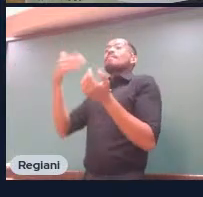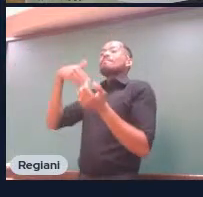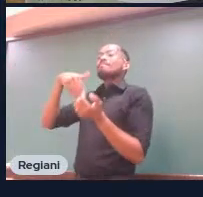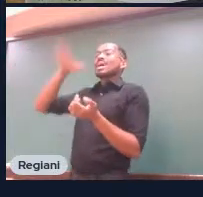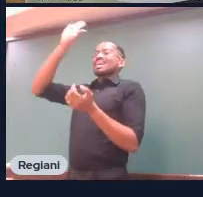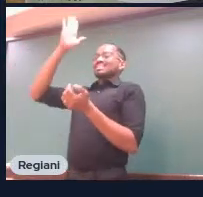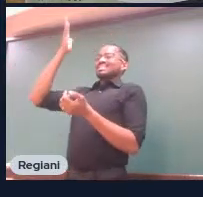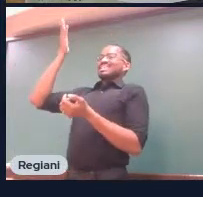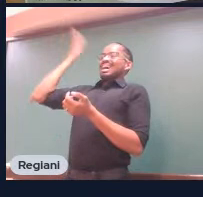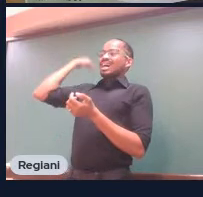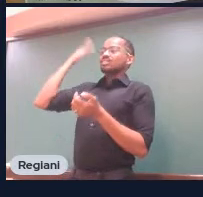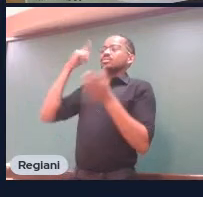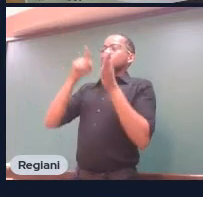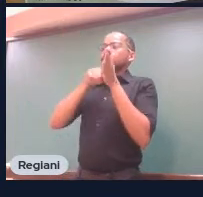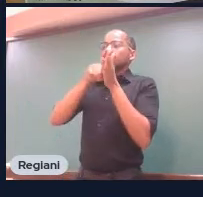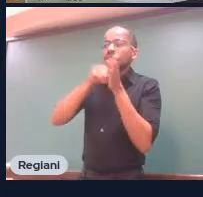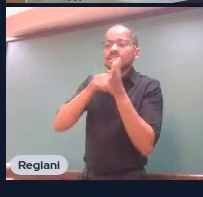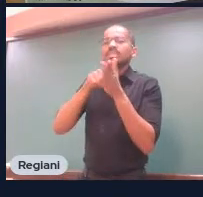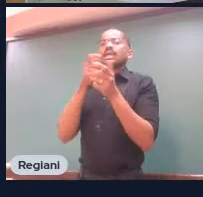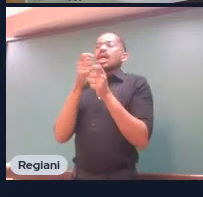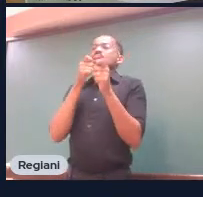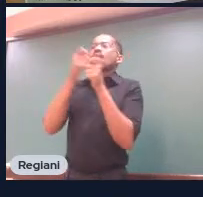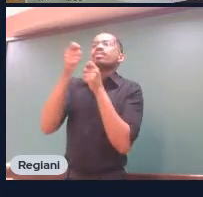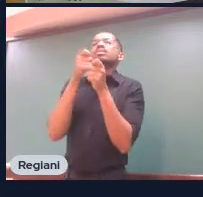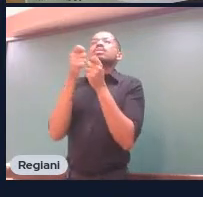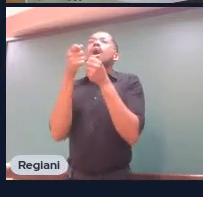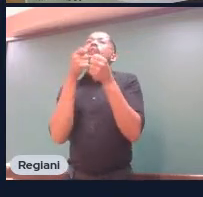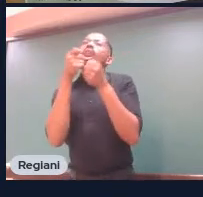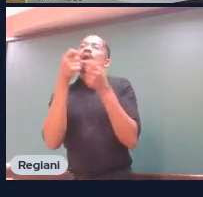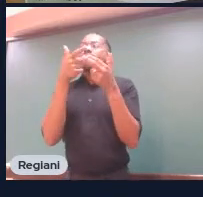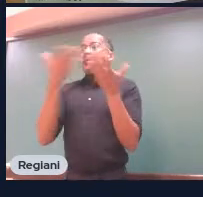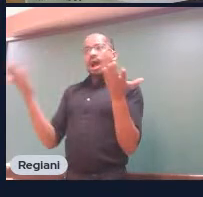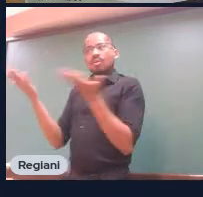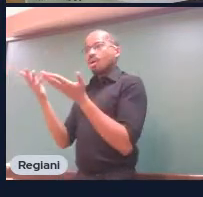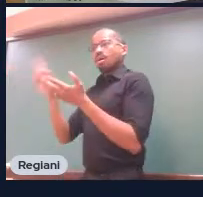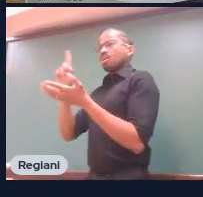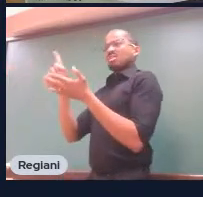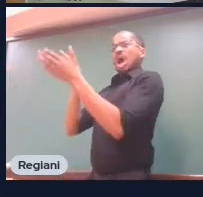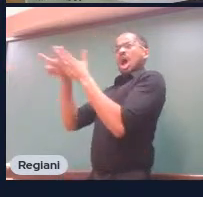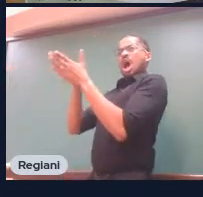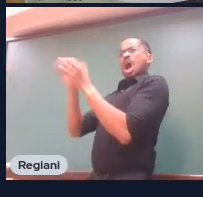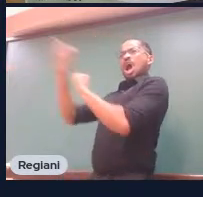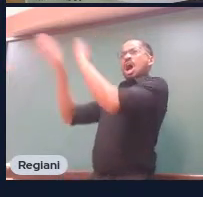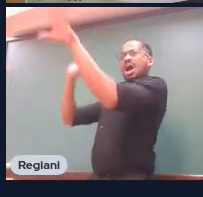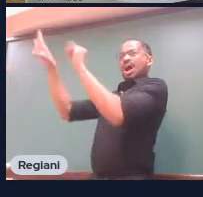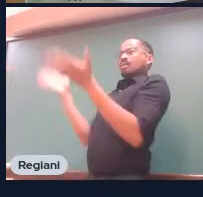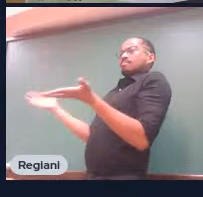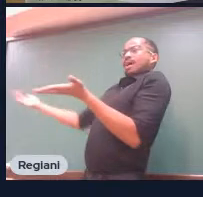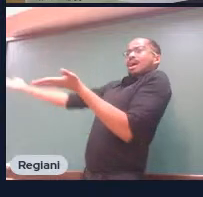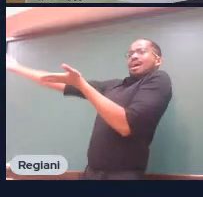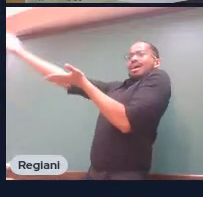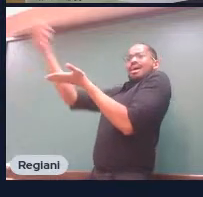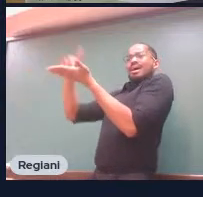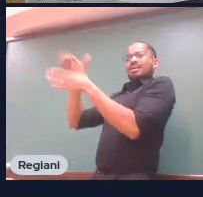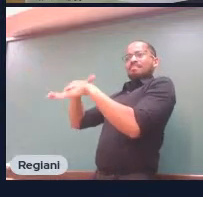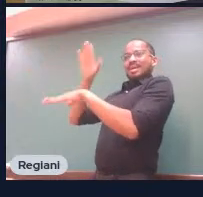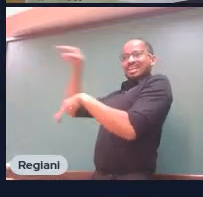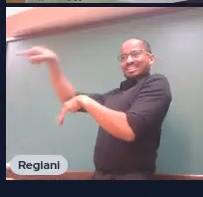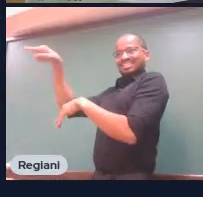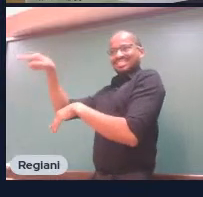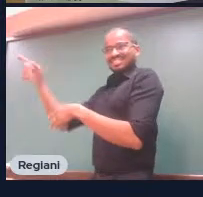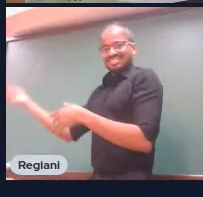the unobtrusive logging and analysis of dictionary use. Table of contents of what is coming.